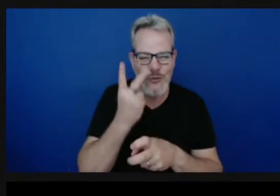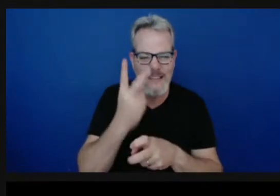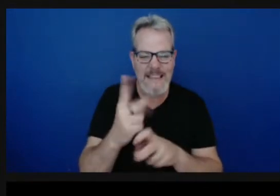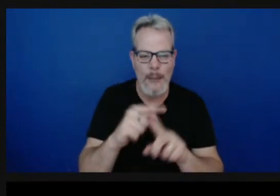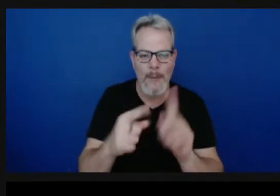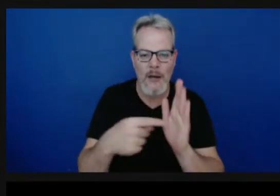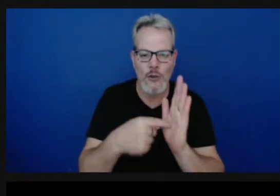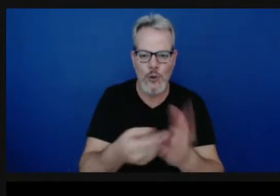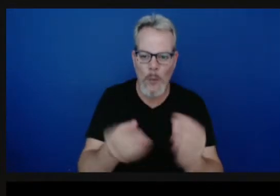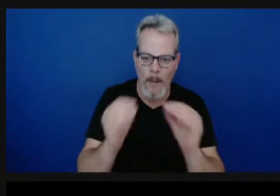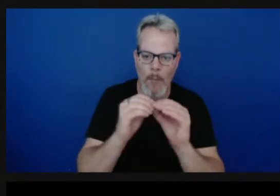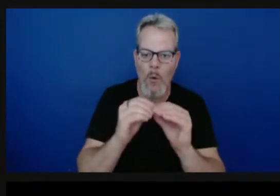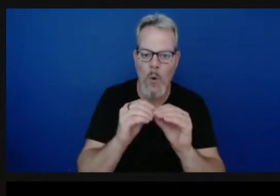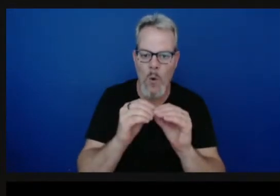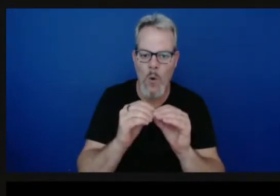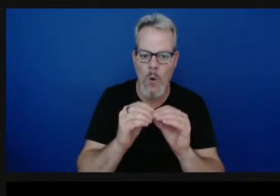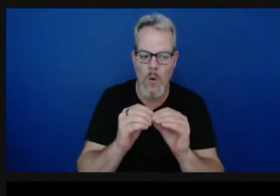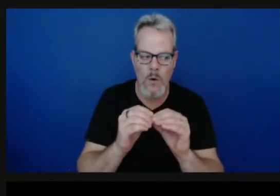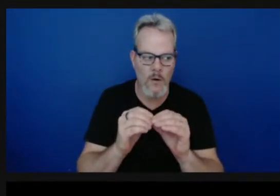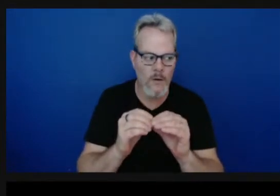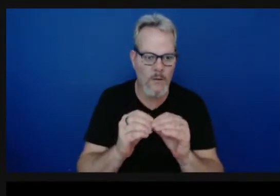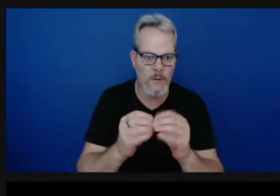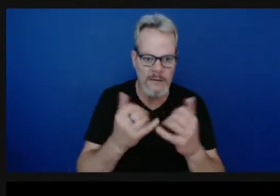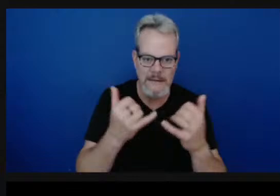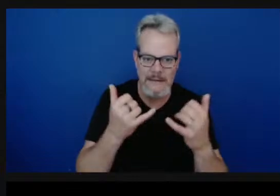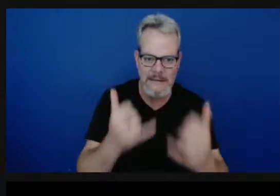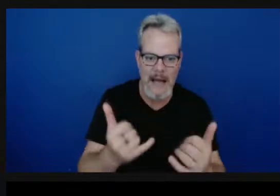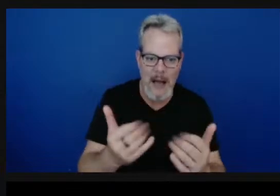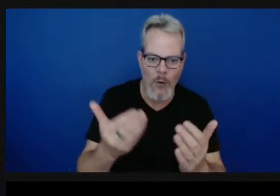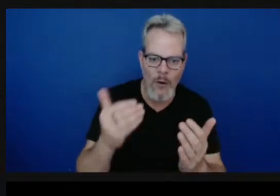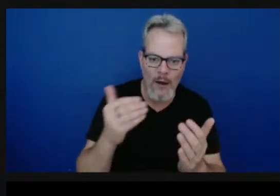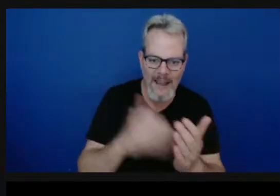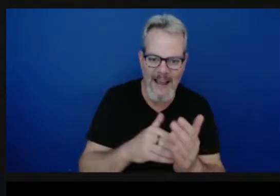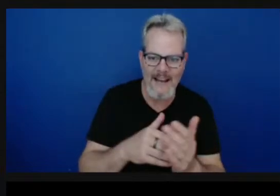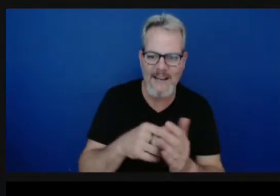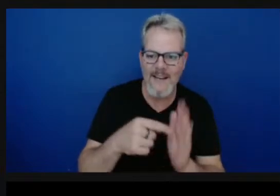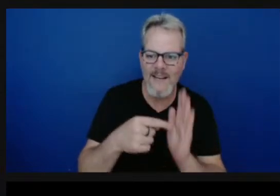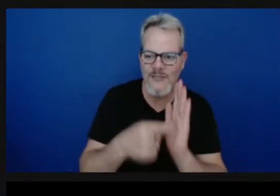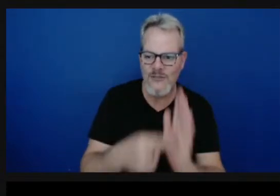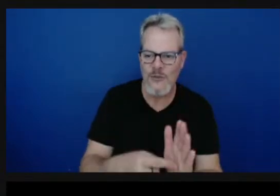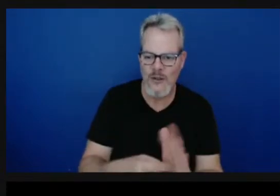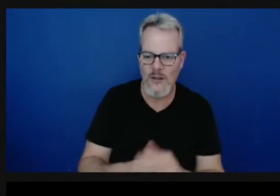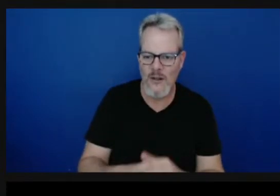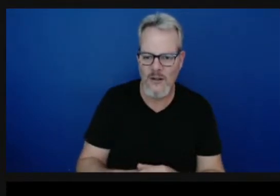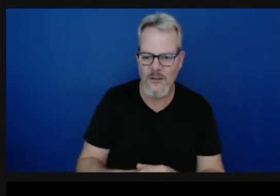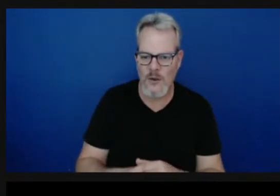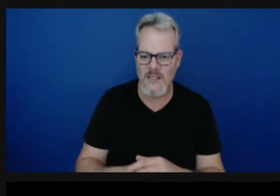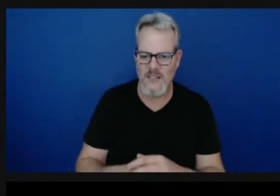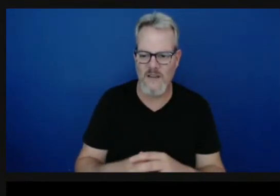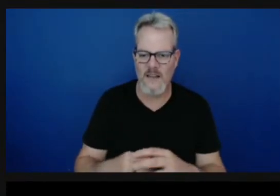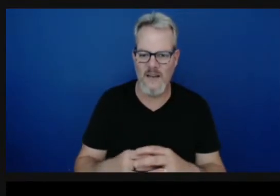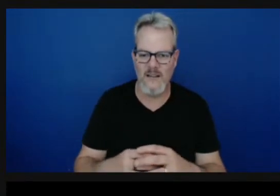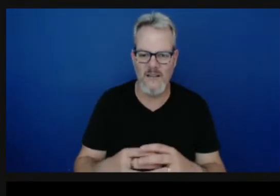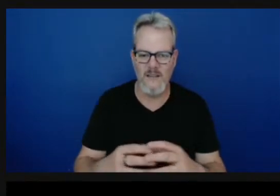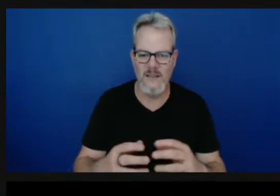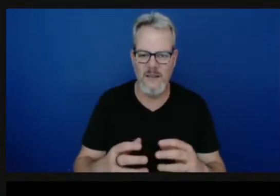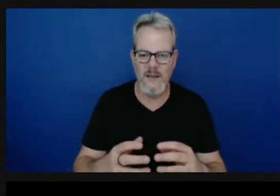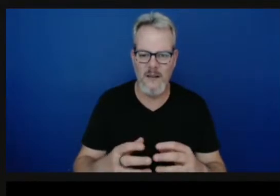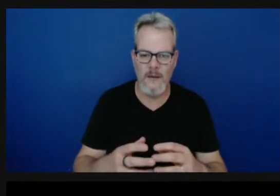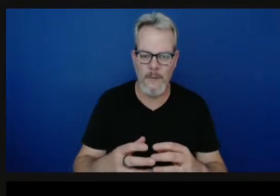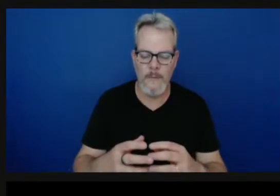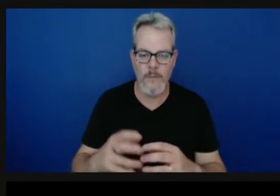further. Now I'm just going to rock this first phase, and this is basically just October to November of last